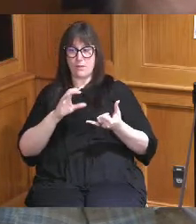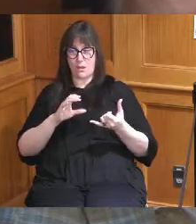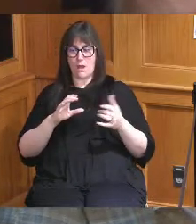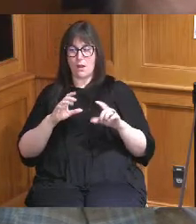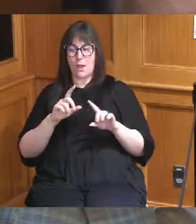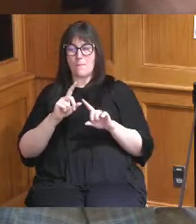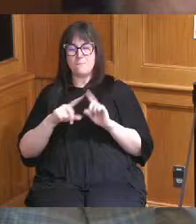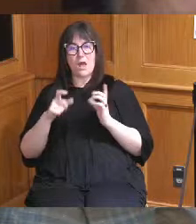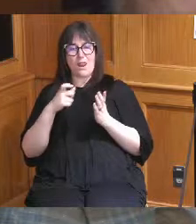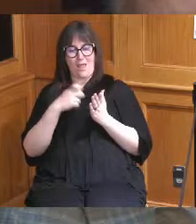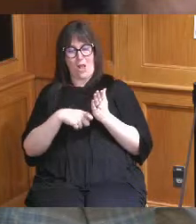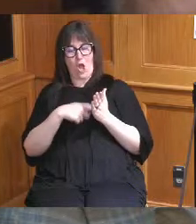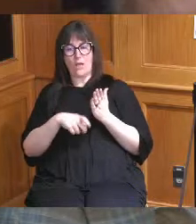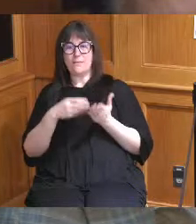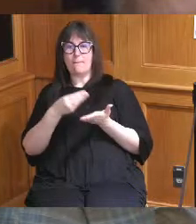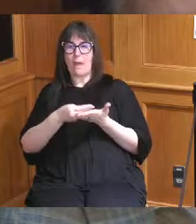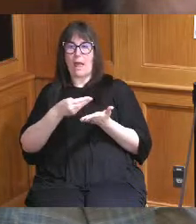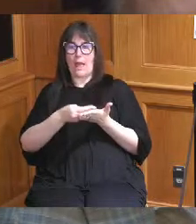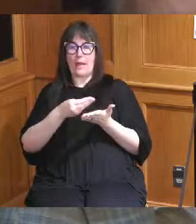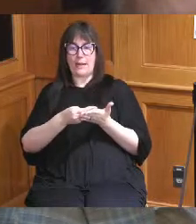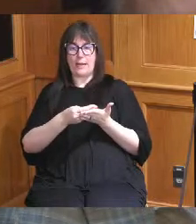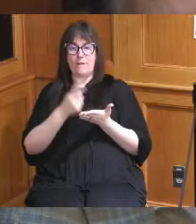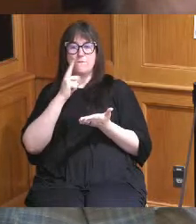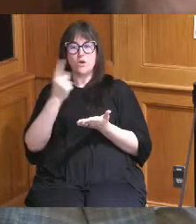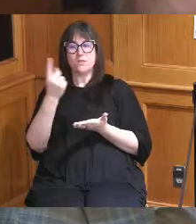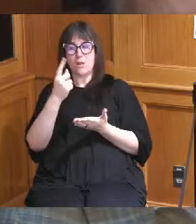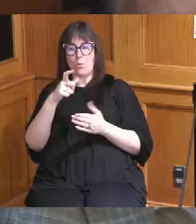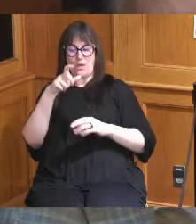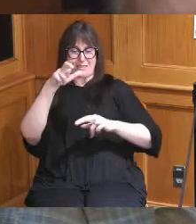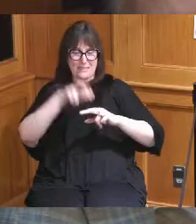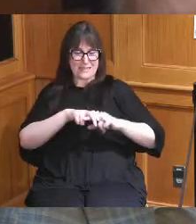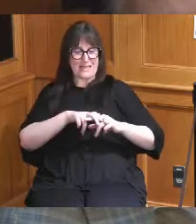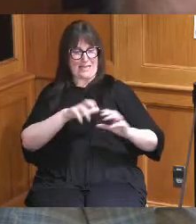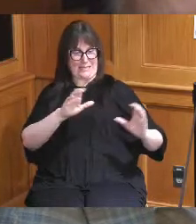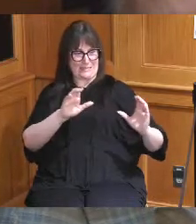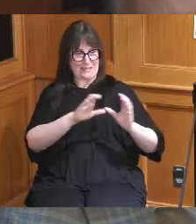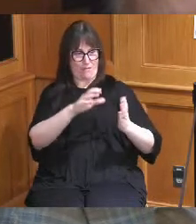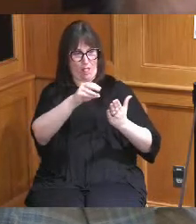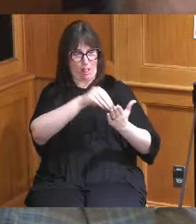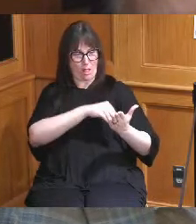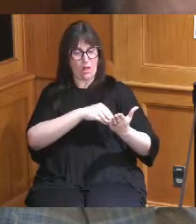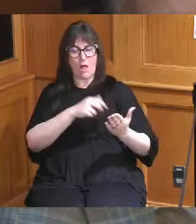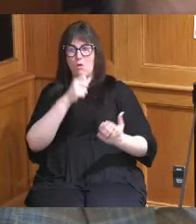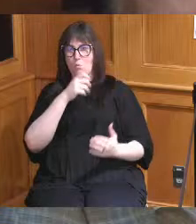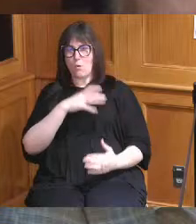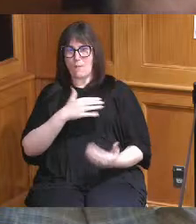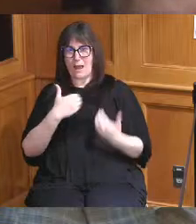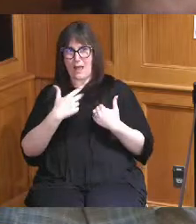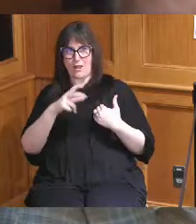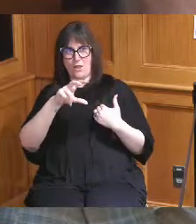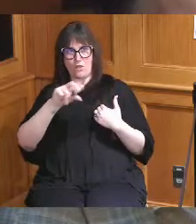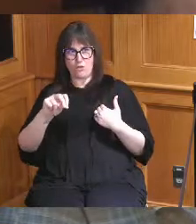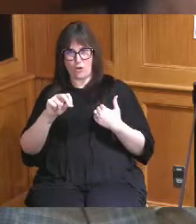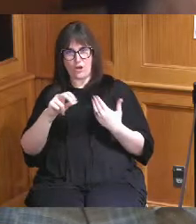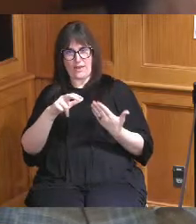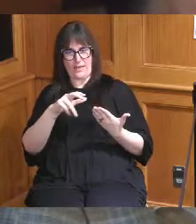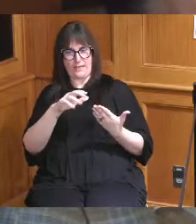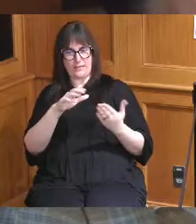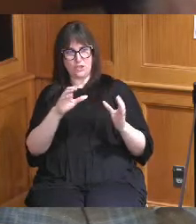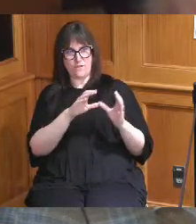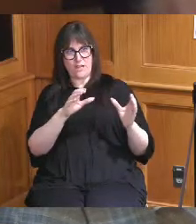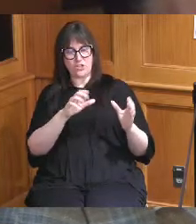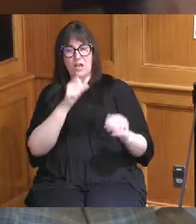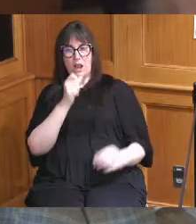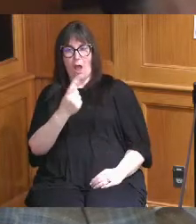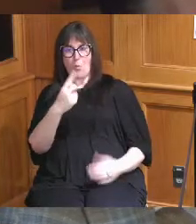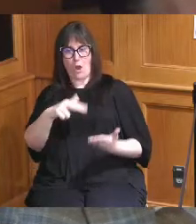it costs money to have someone to sit there and certify and certify. A lady had 30 certifications and not one contract. And